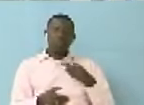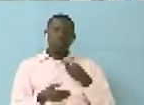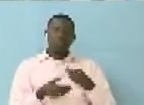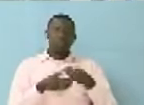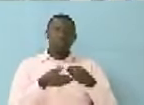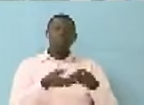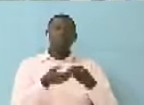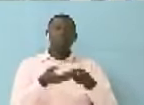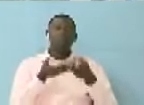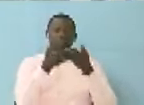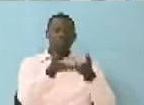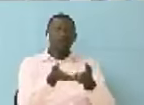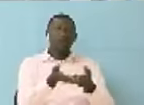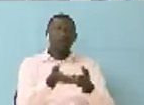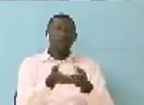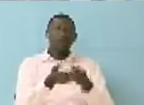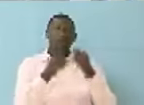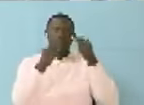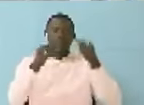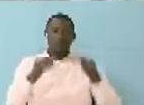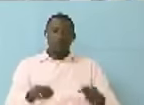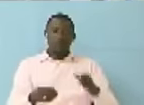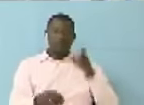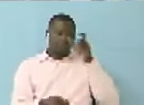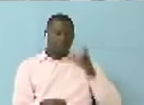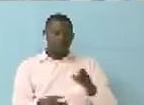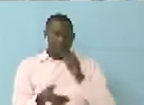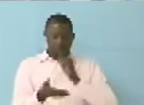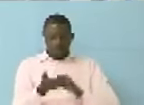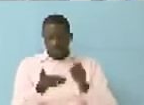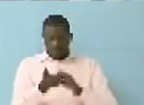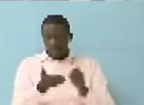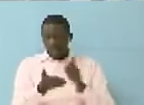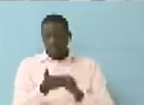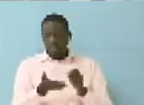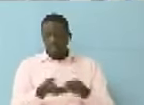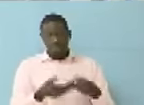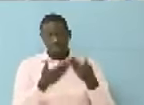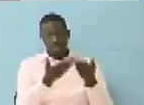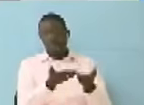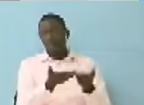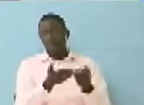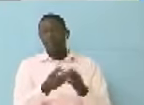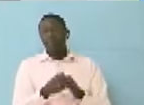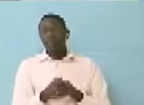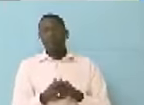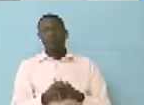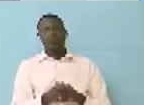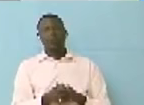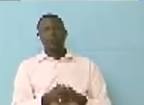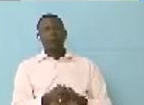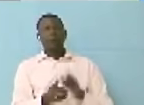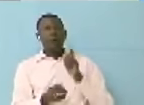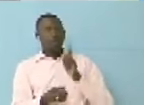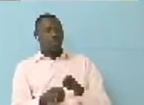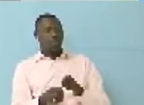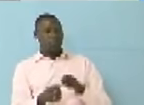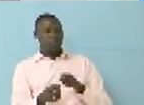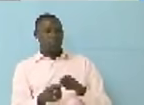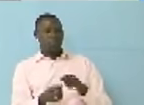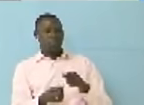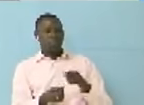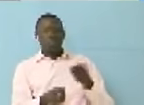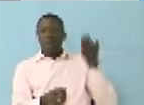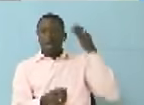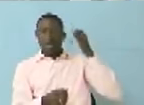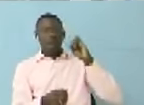fansul bulule kono nini lela sediaro ke sitakan yala ya kumakan lu diala je. But Usman Sonko was there, former IGP.